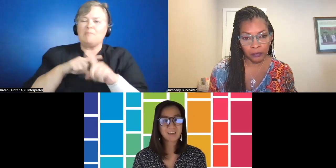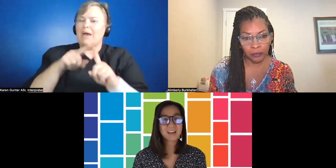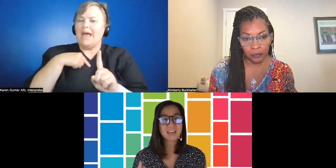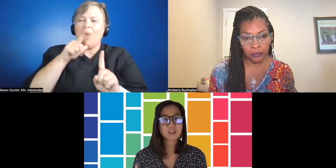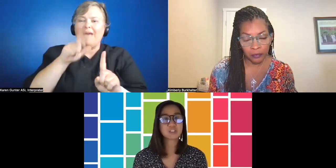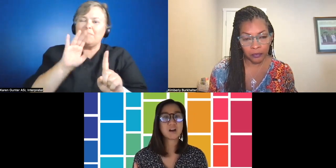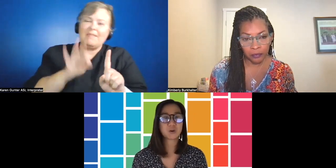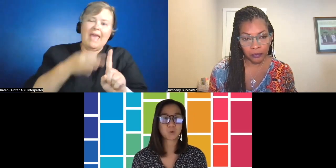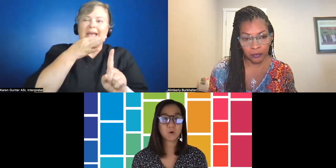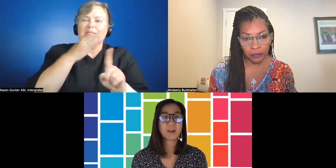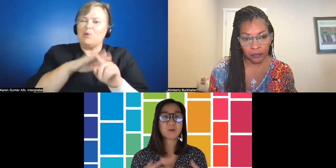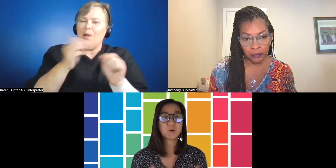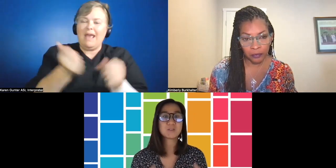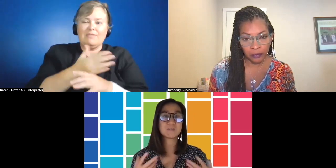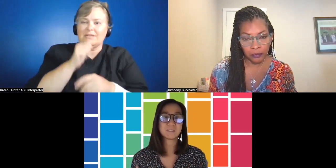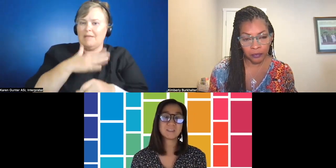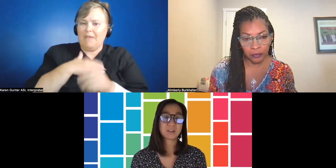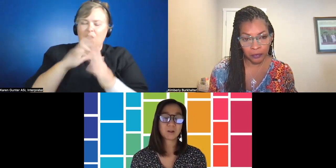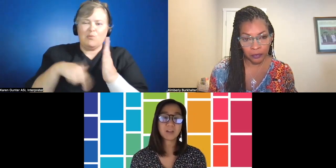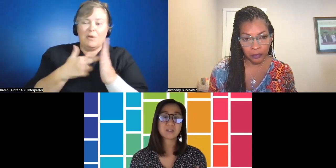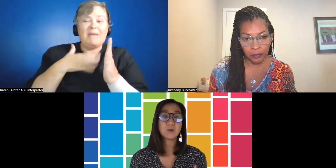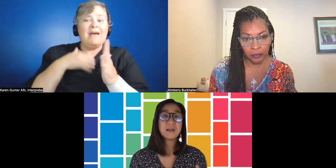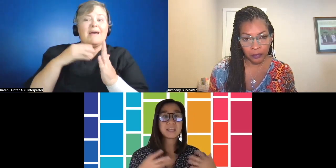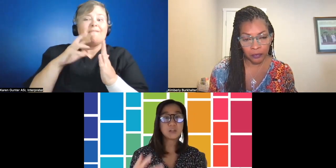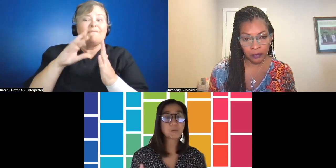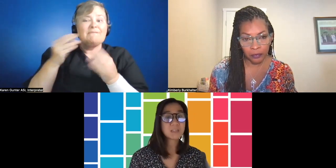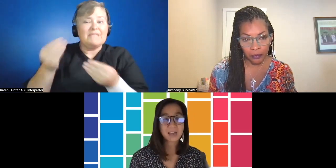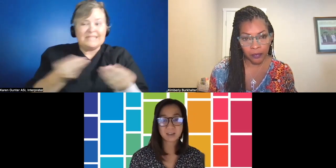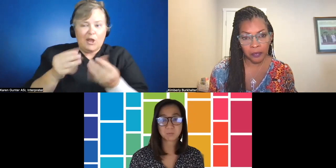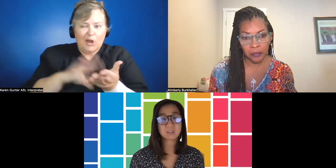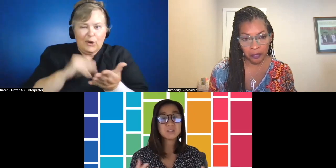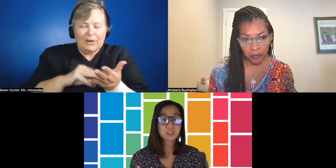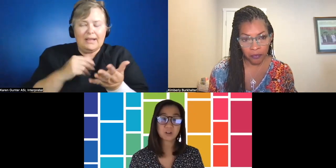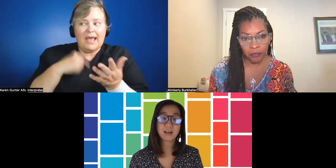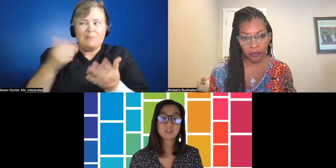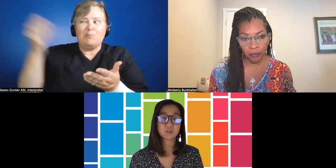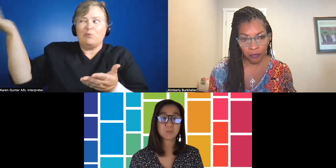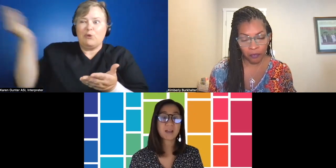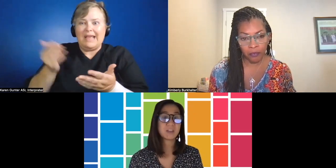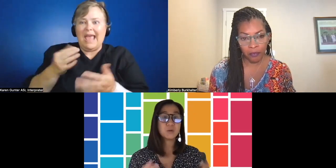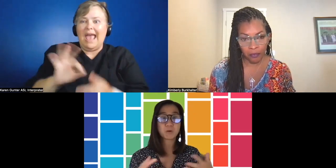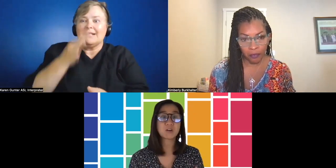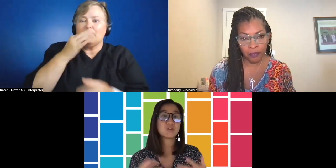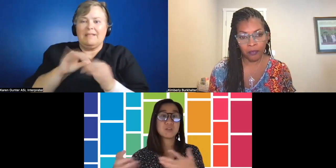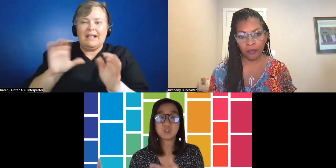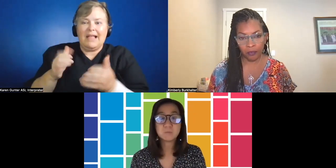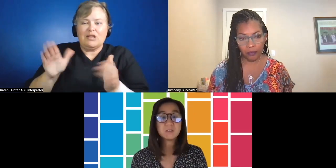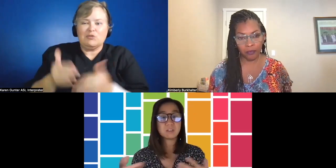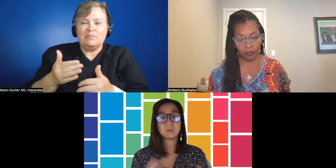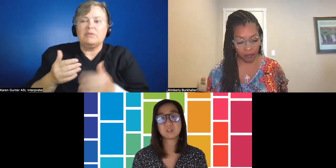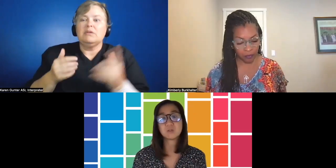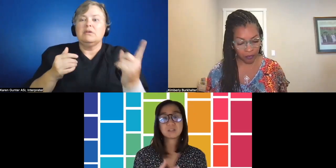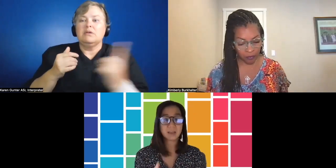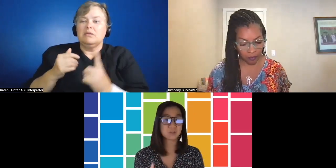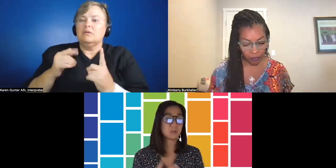everything. And that's actually not your role, right? Your role is to facilitate the learning. So can you bring in experts into your classroom, right? Can you bring your students to